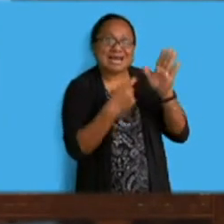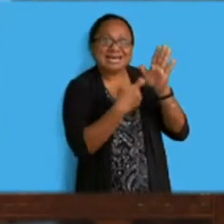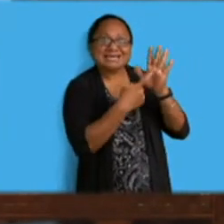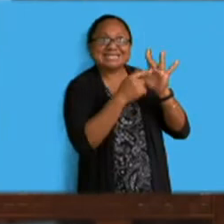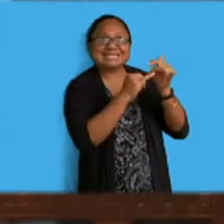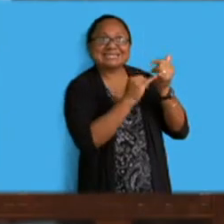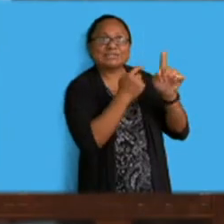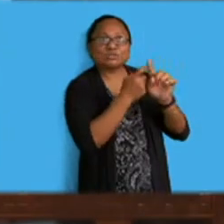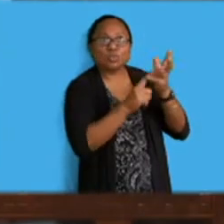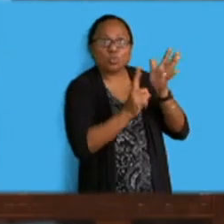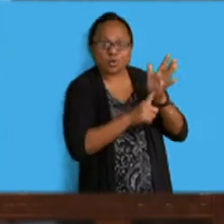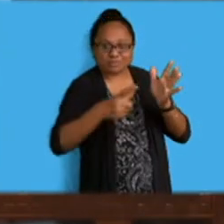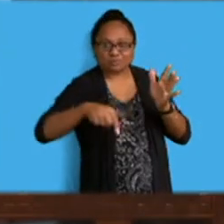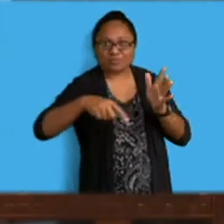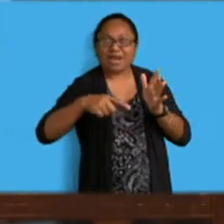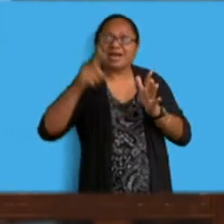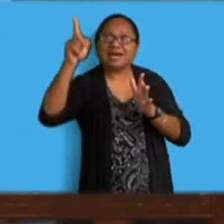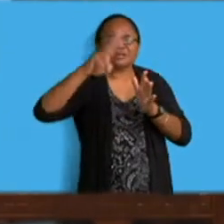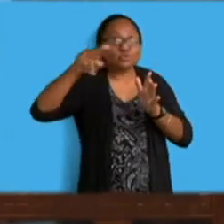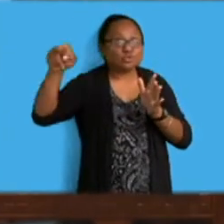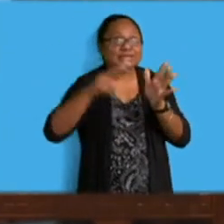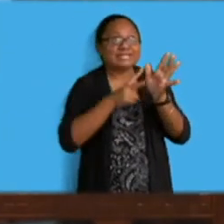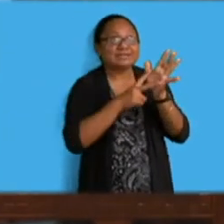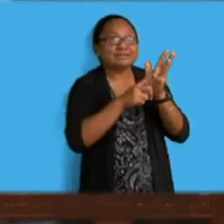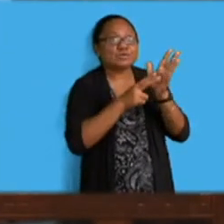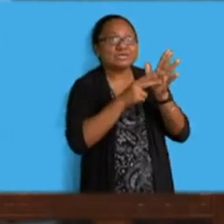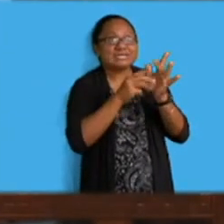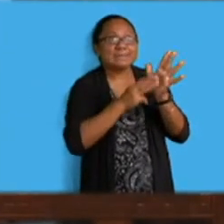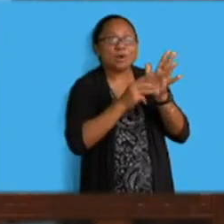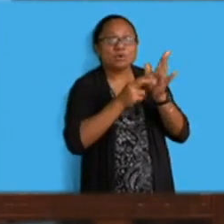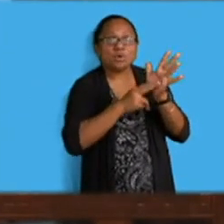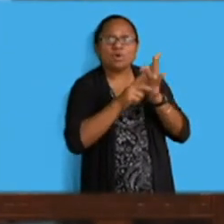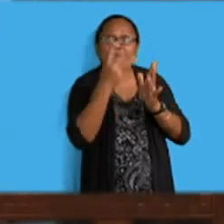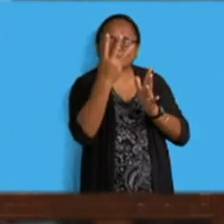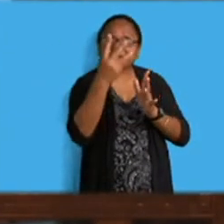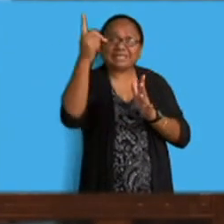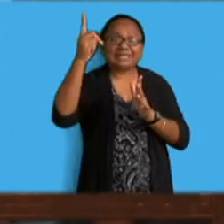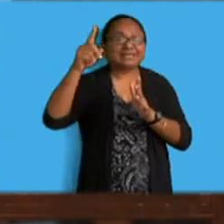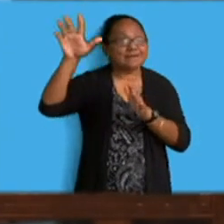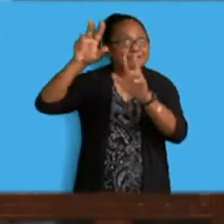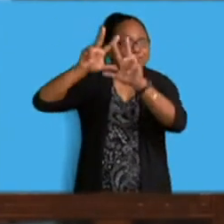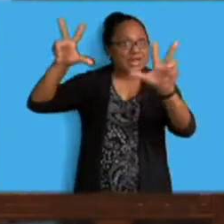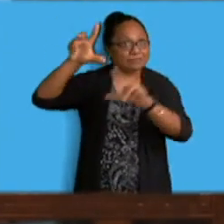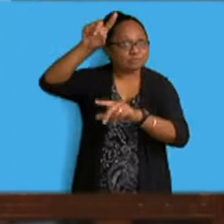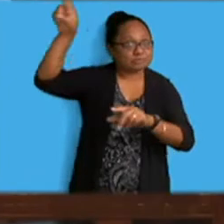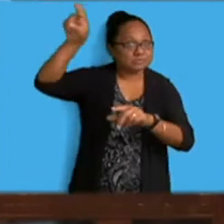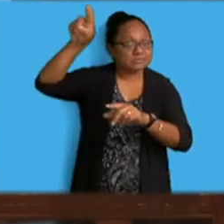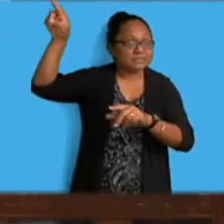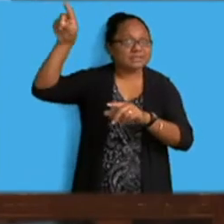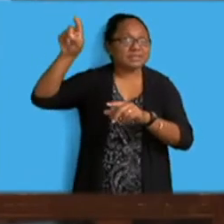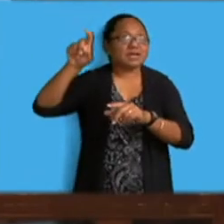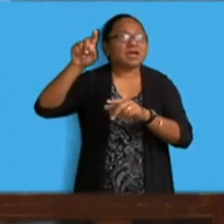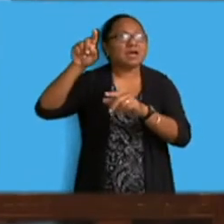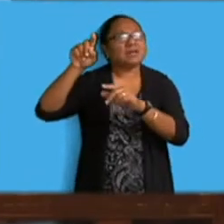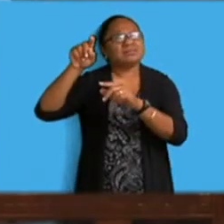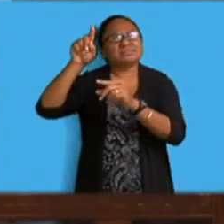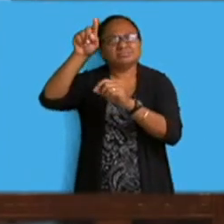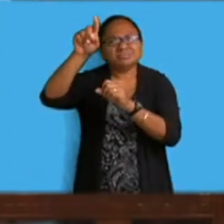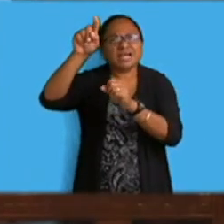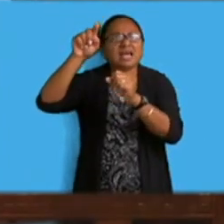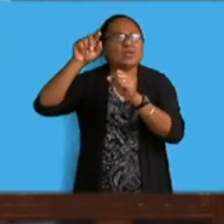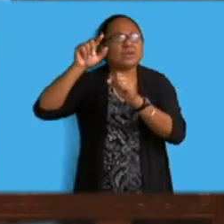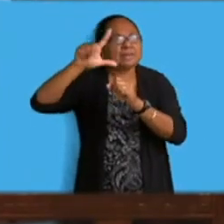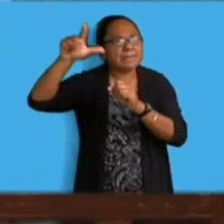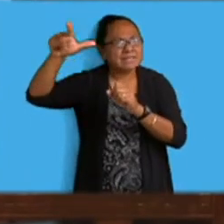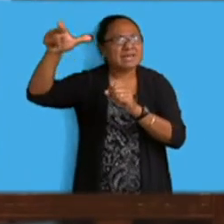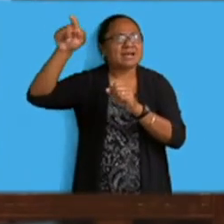and Nasori Mono. We had 3 in Northern Division, one at Langalanga Primary School in Wanyikoro, one at Lambasa Civic Center, and